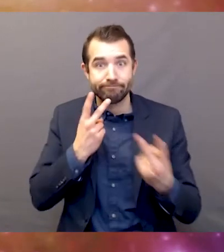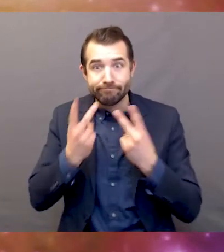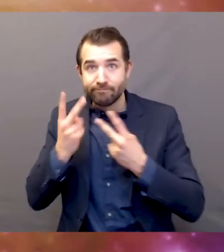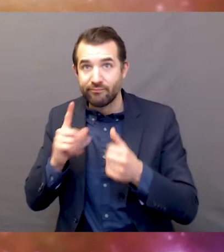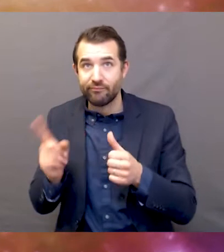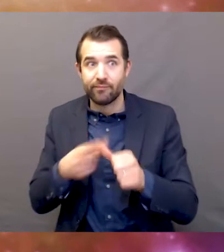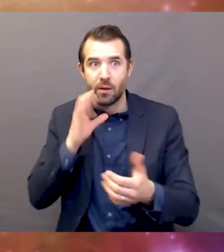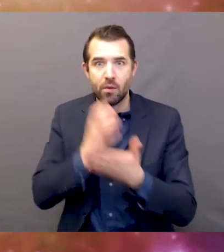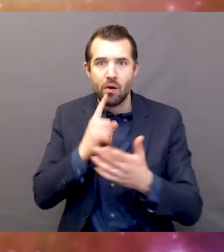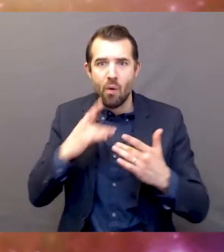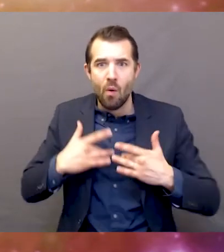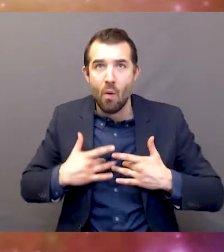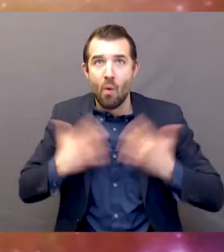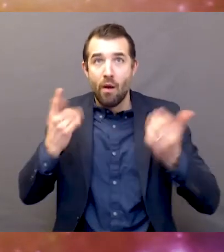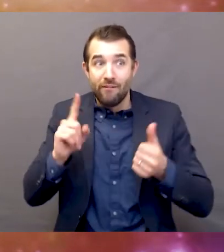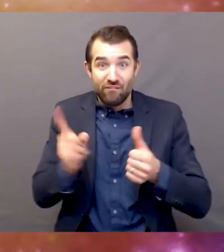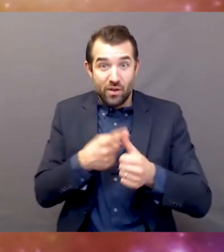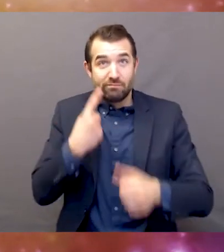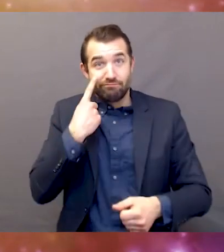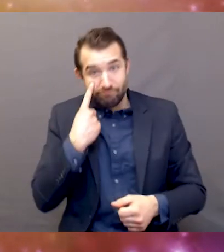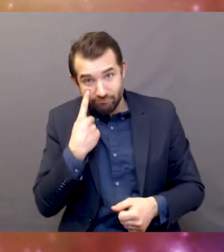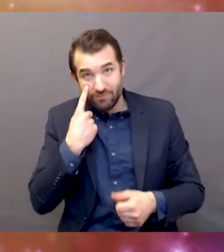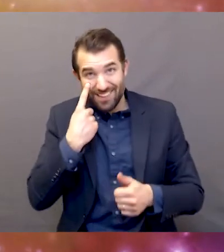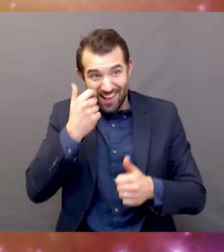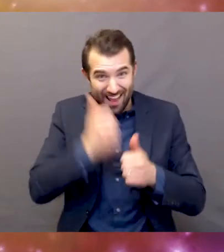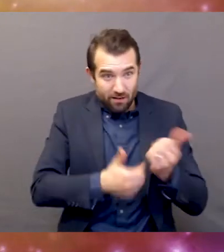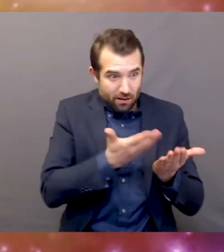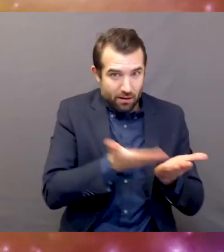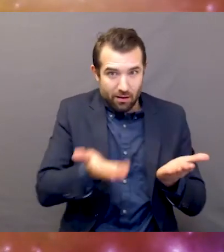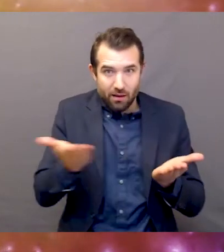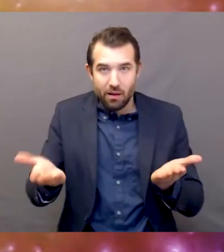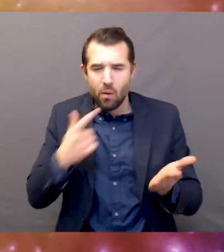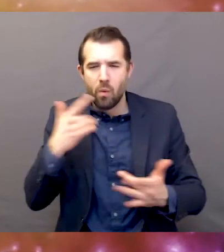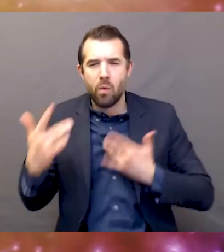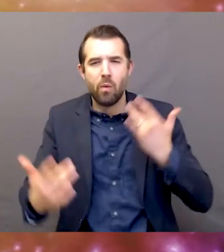just an incredibly exciting time to be the first to see one object after another.